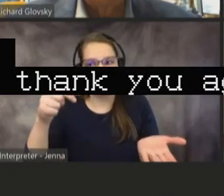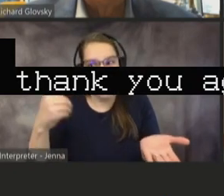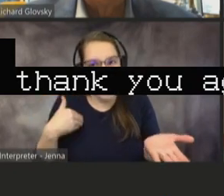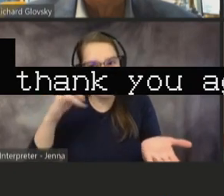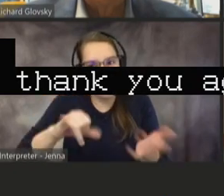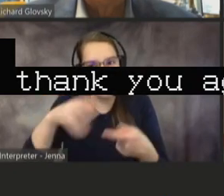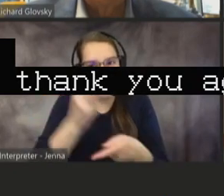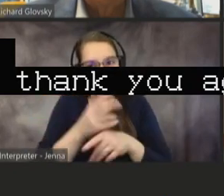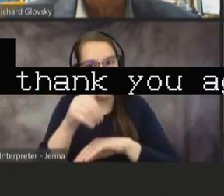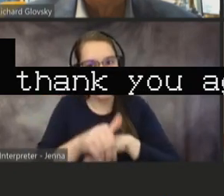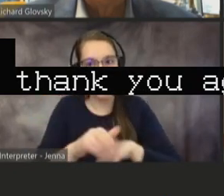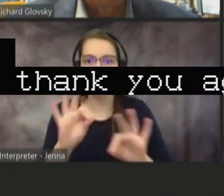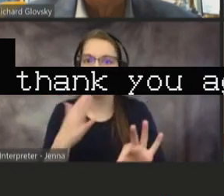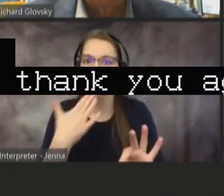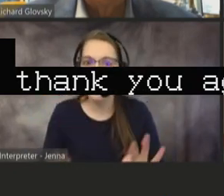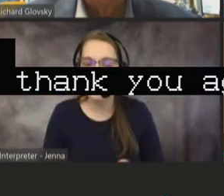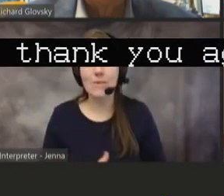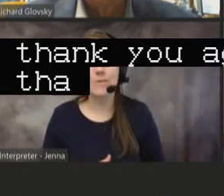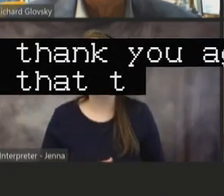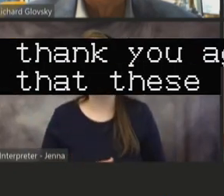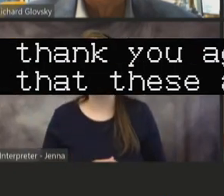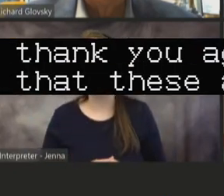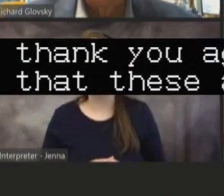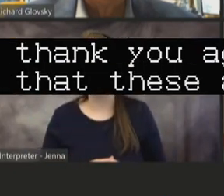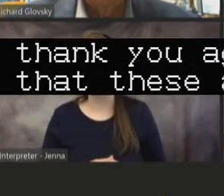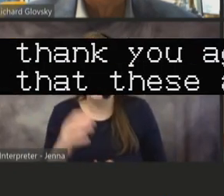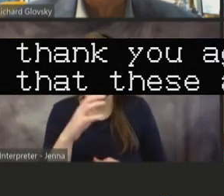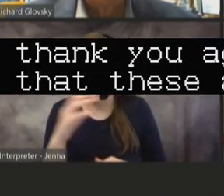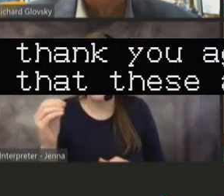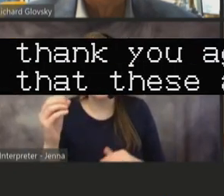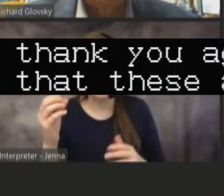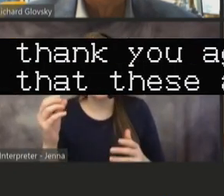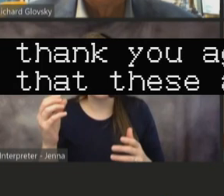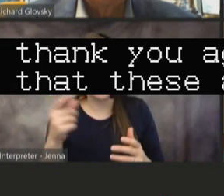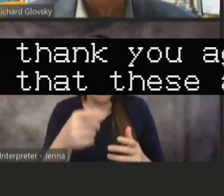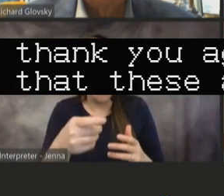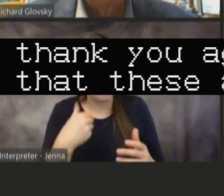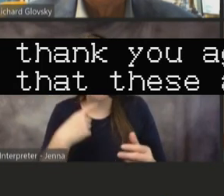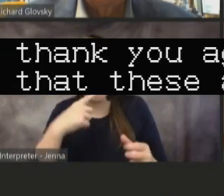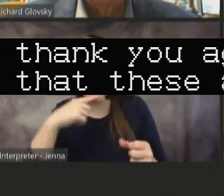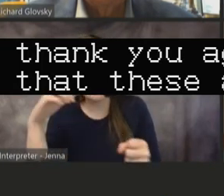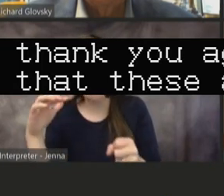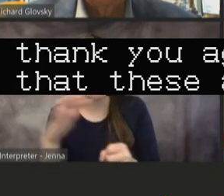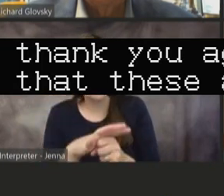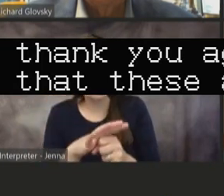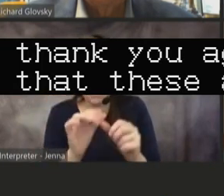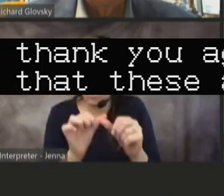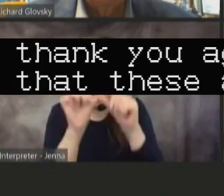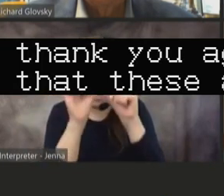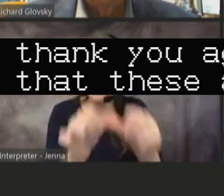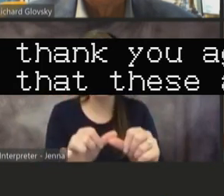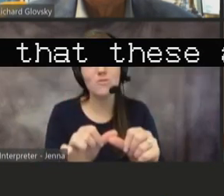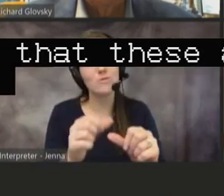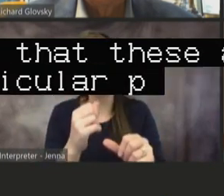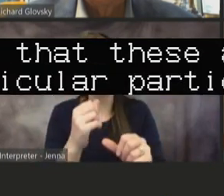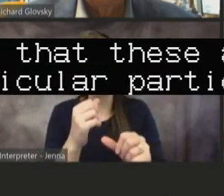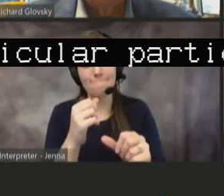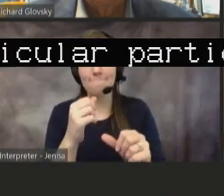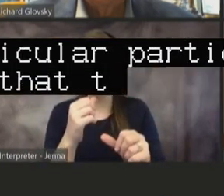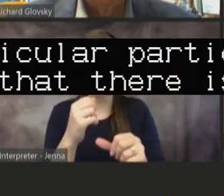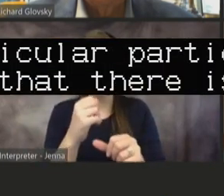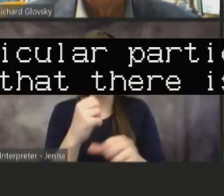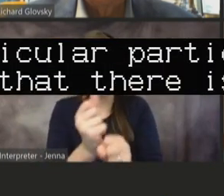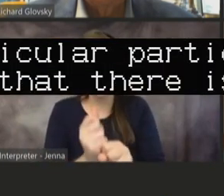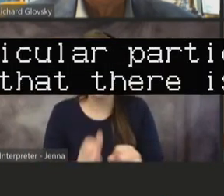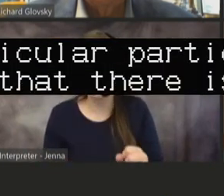these particular nights exist, and that there's an ongoing commitment to continuing to make it more